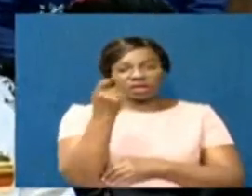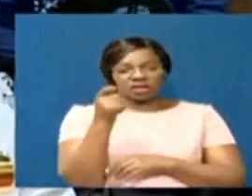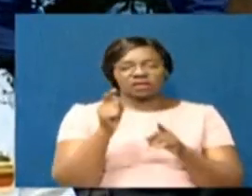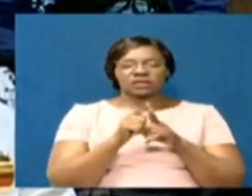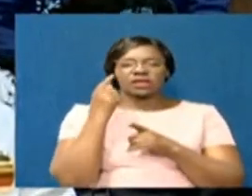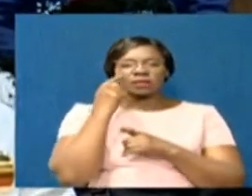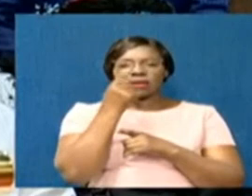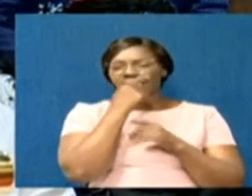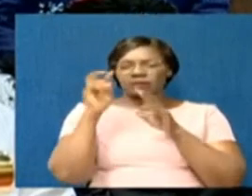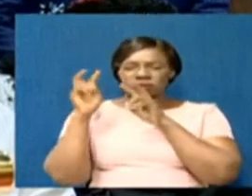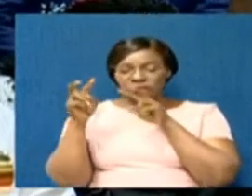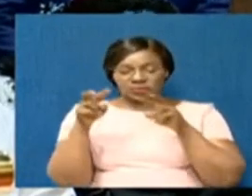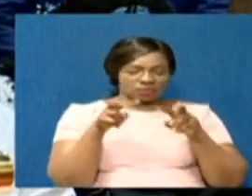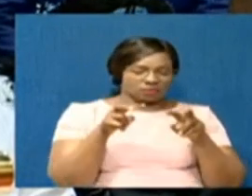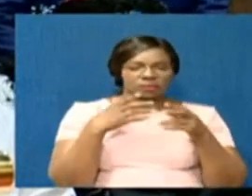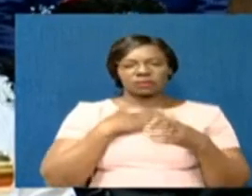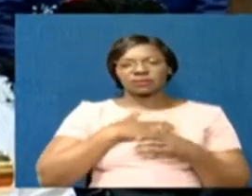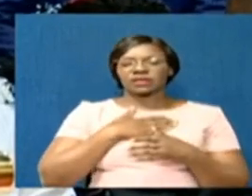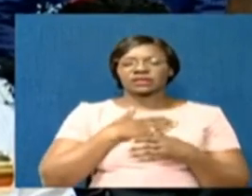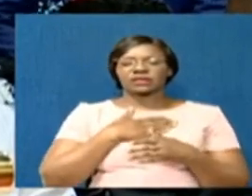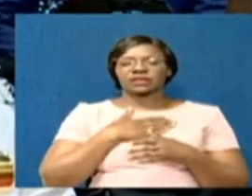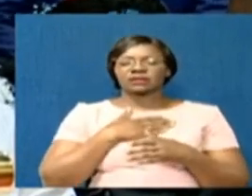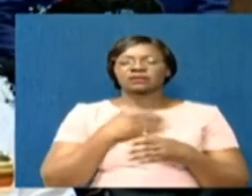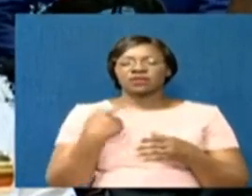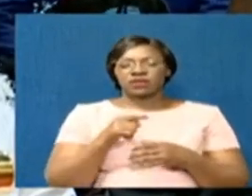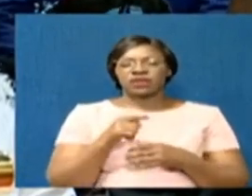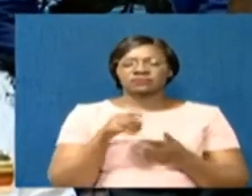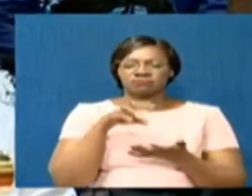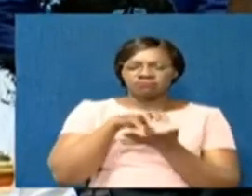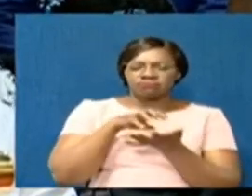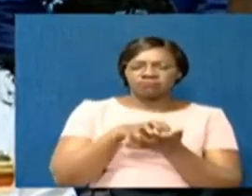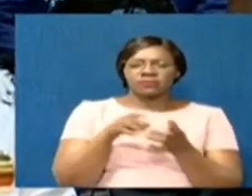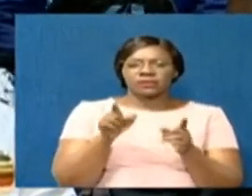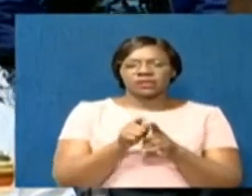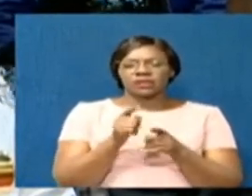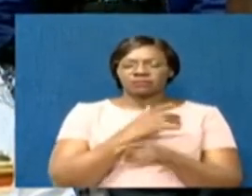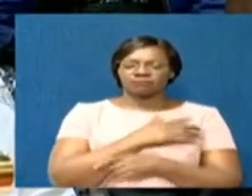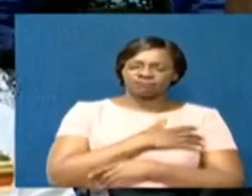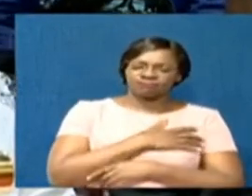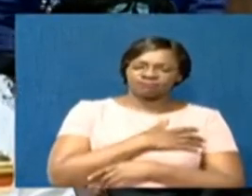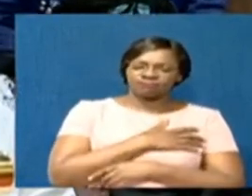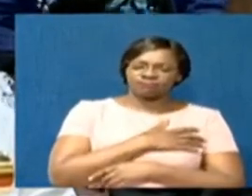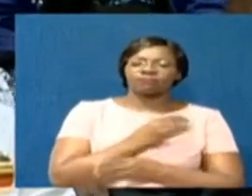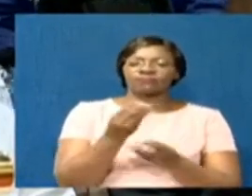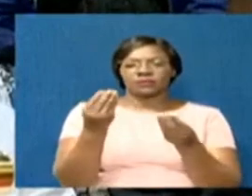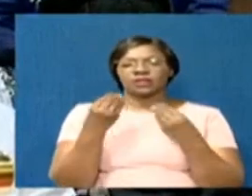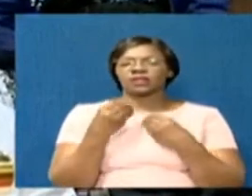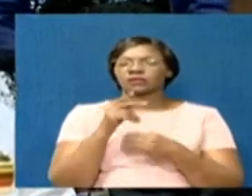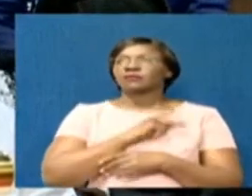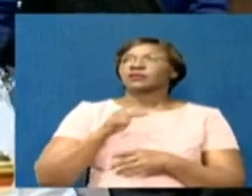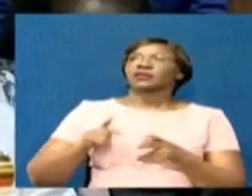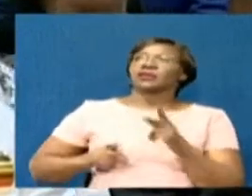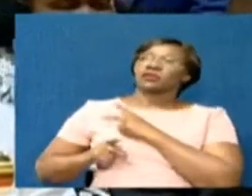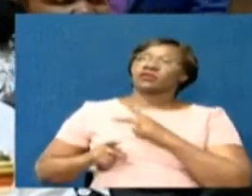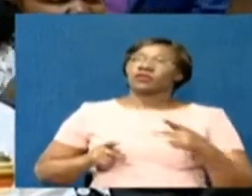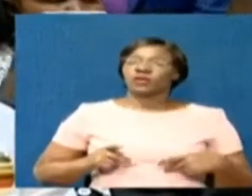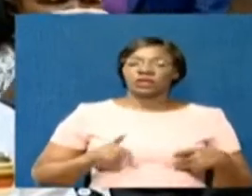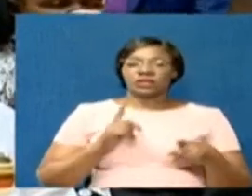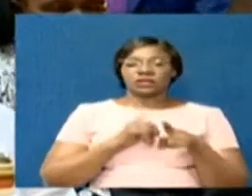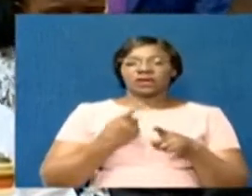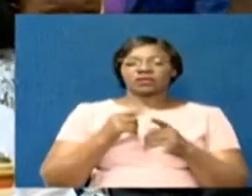Open your eyes and see, King of all glory, our desolation, and have mercy on us, King of all kings. And as we bring